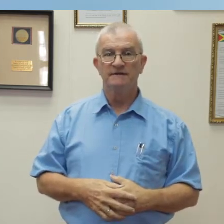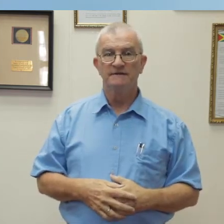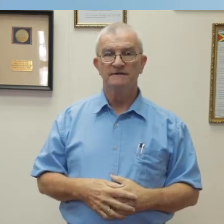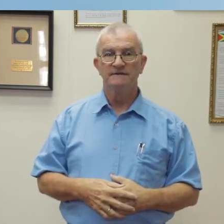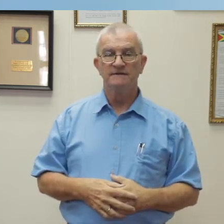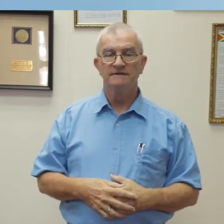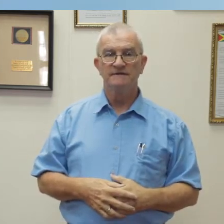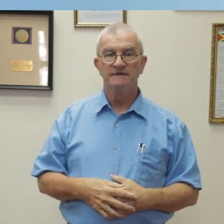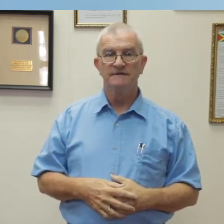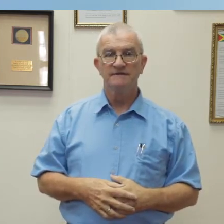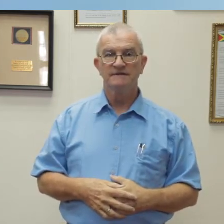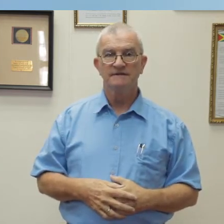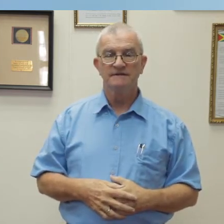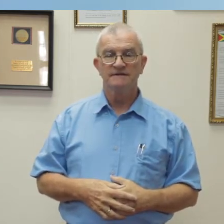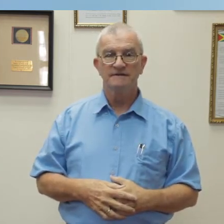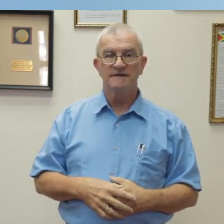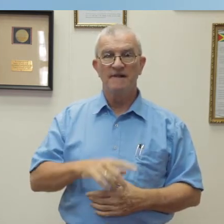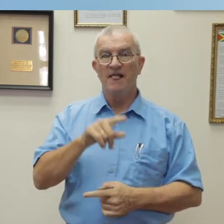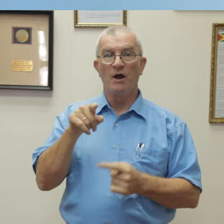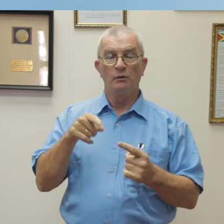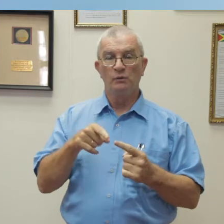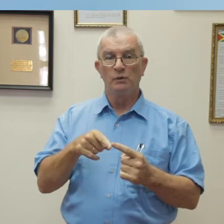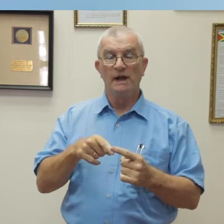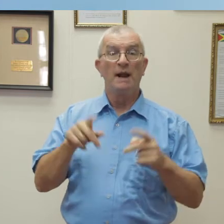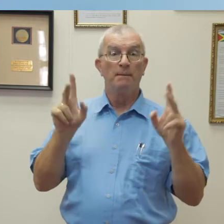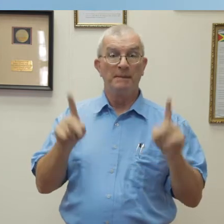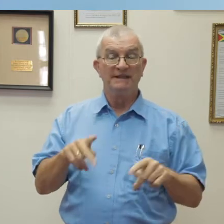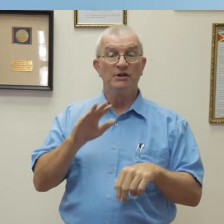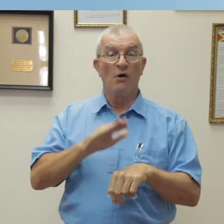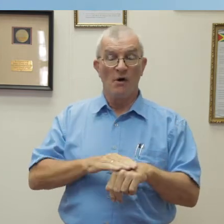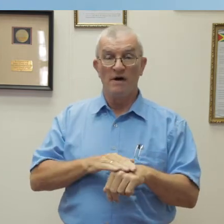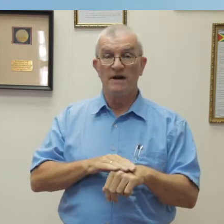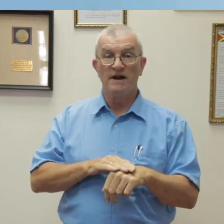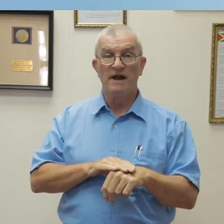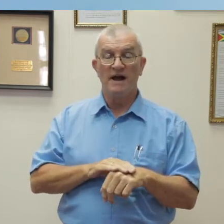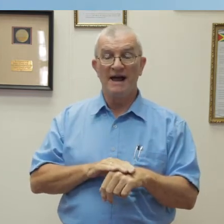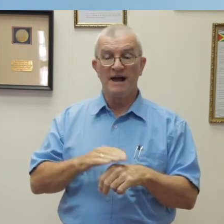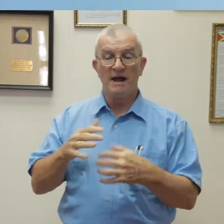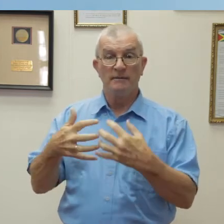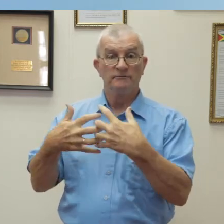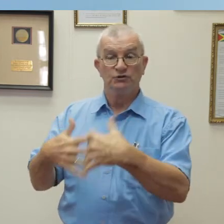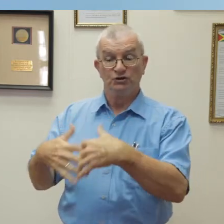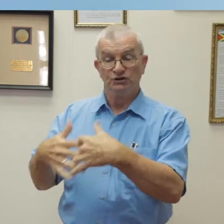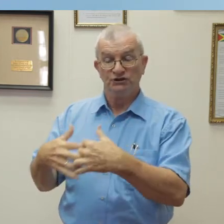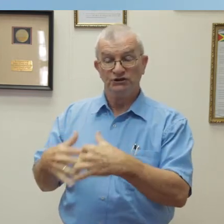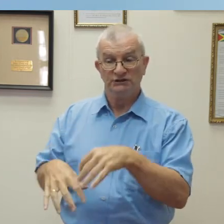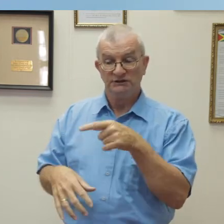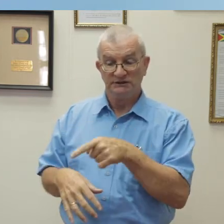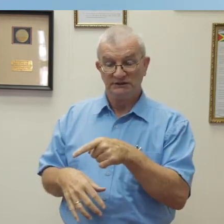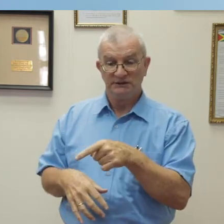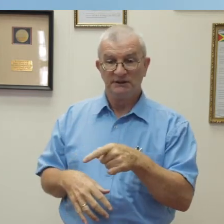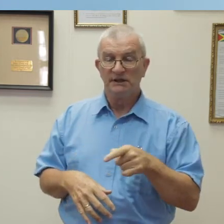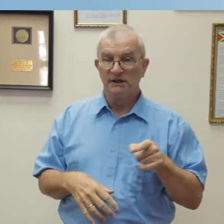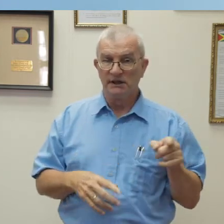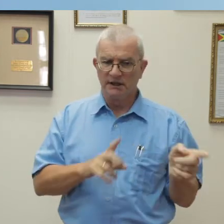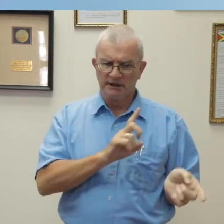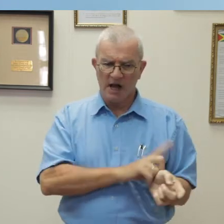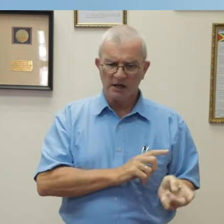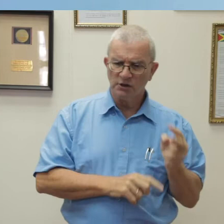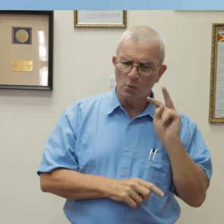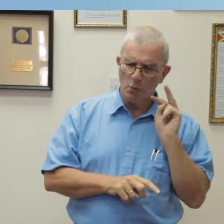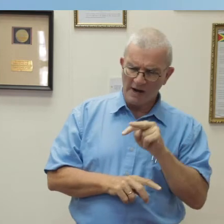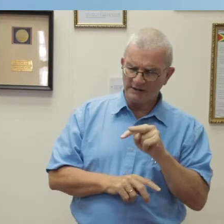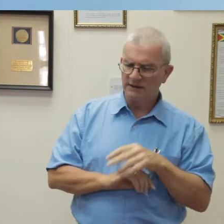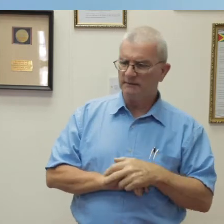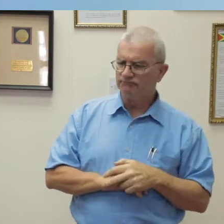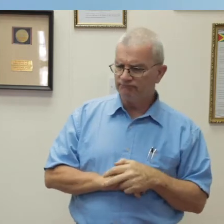When a patient is on the ventilator, there comes a time when the doctors feel that they have